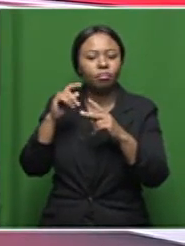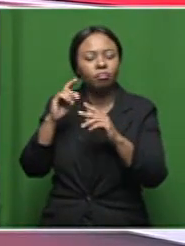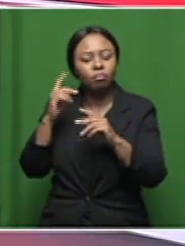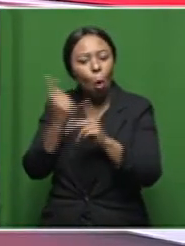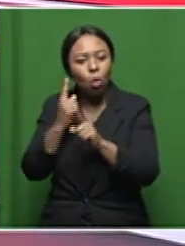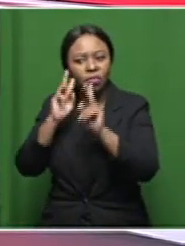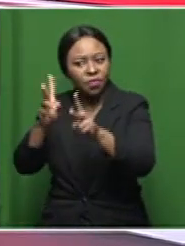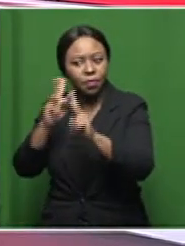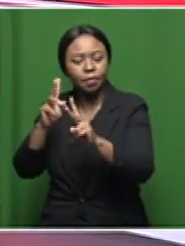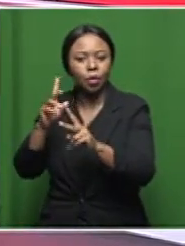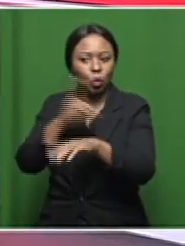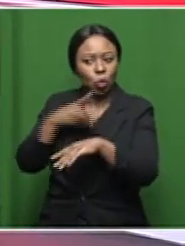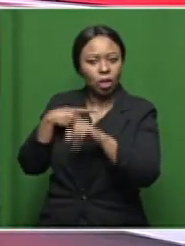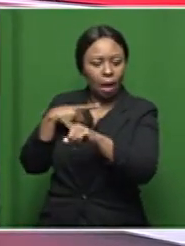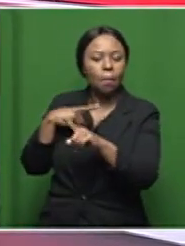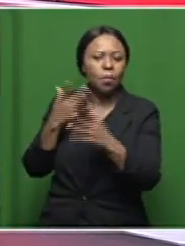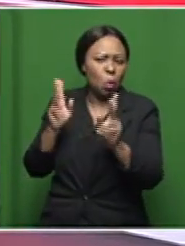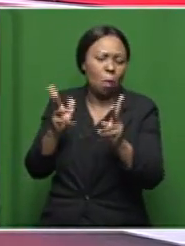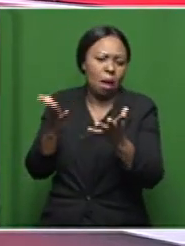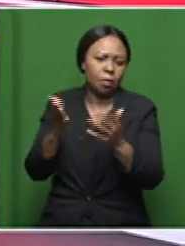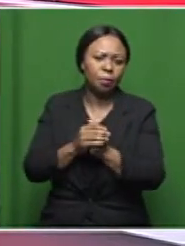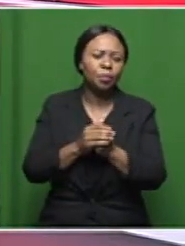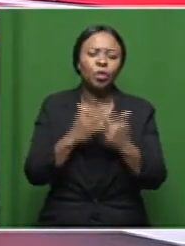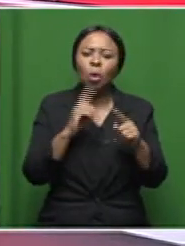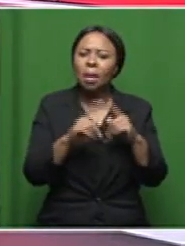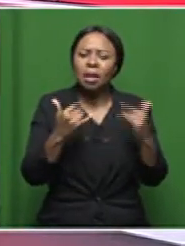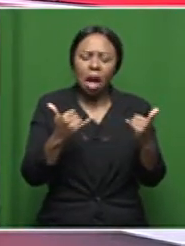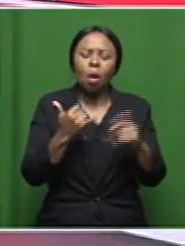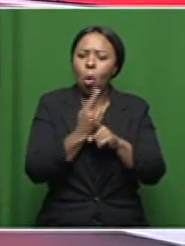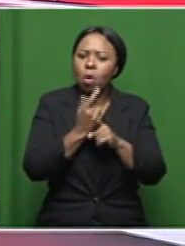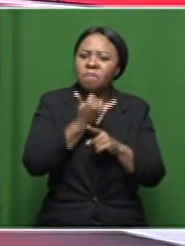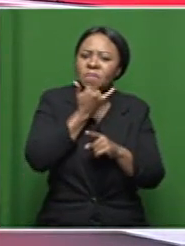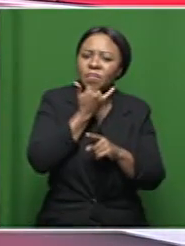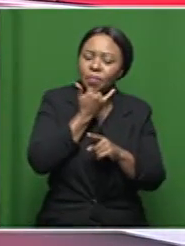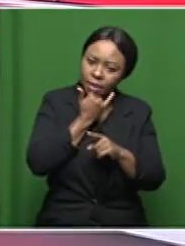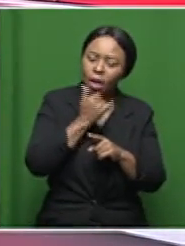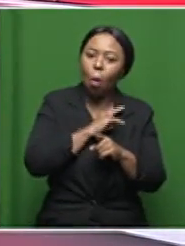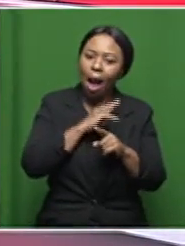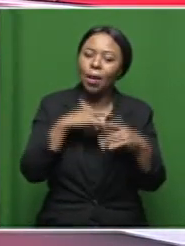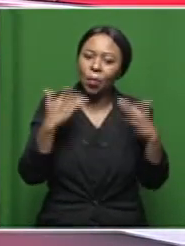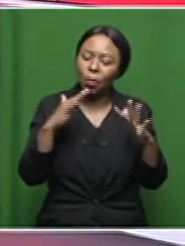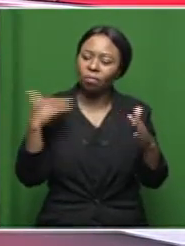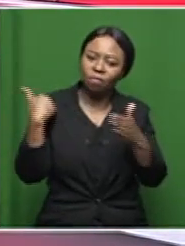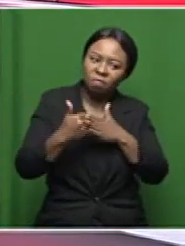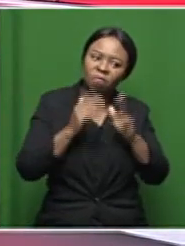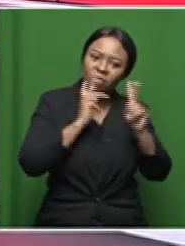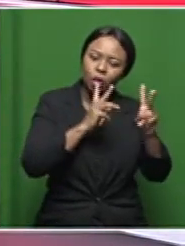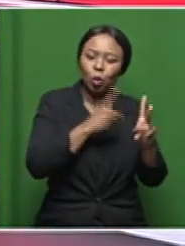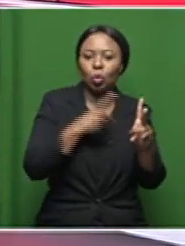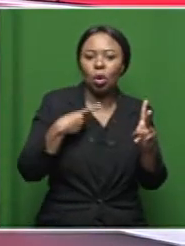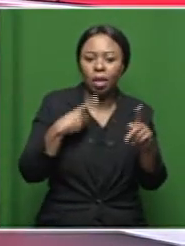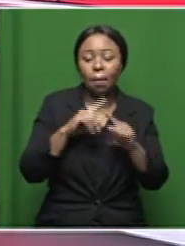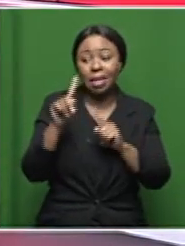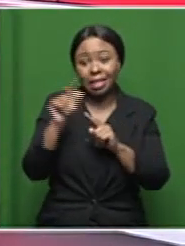women. Then, at age 27, Nhlebela will forever be grateful for the life-saving visit that she had. She sat down with Vital Signs producer